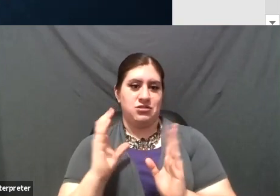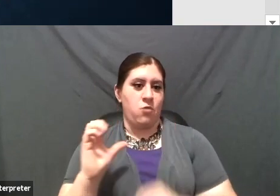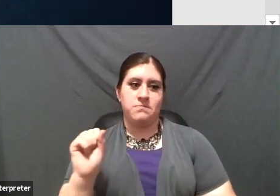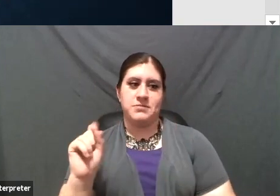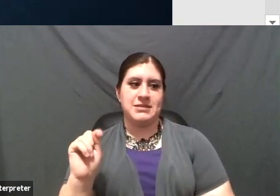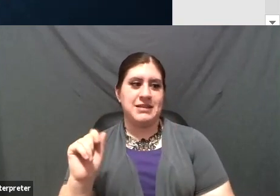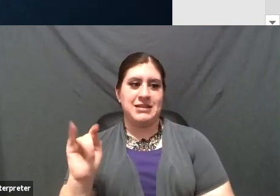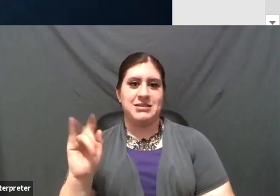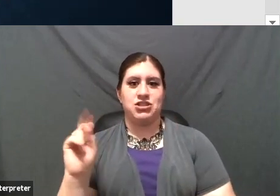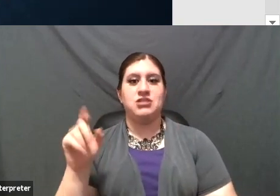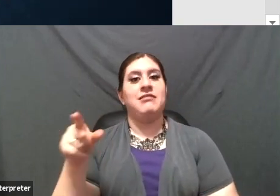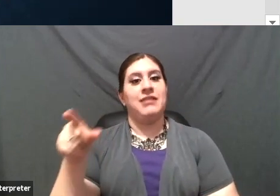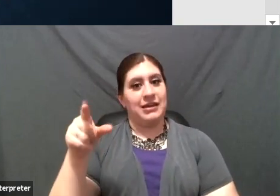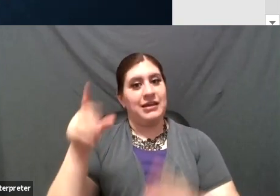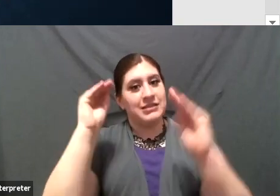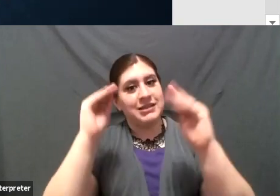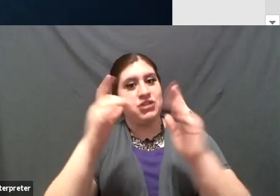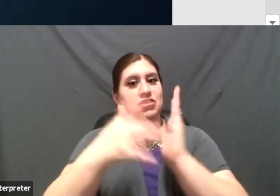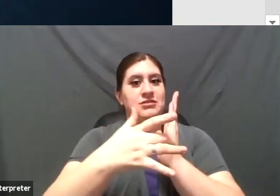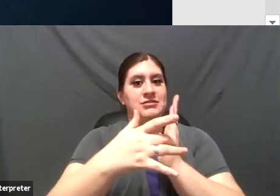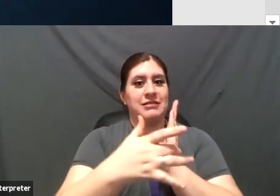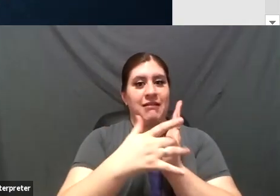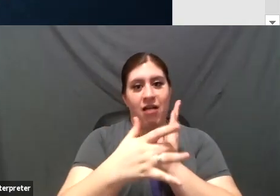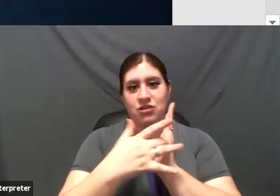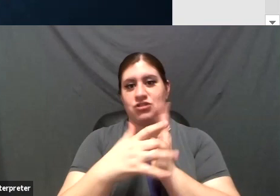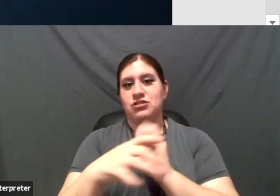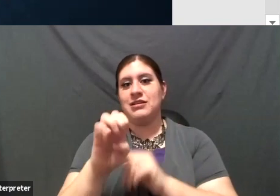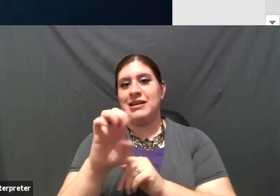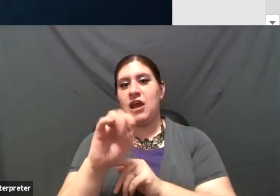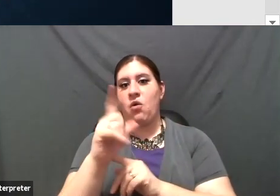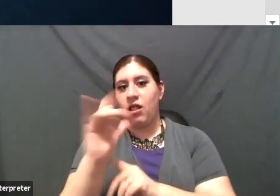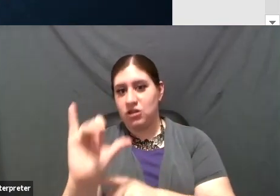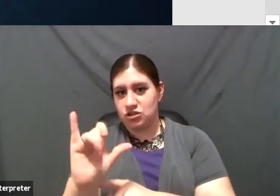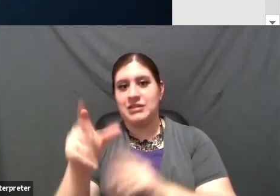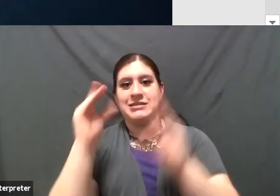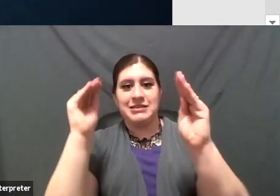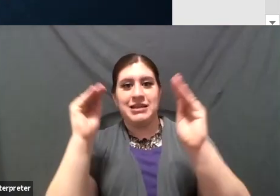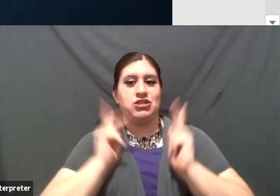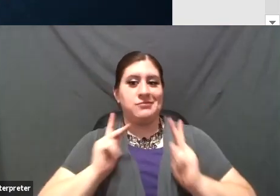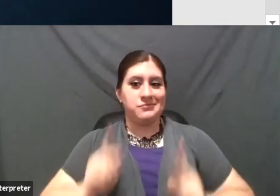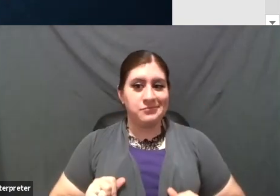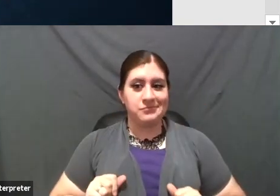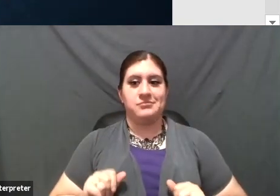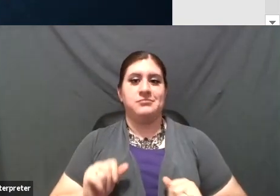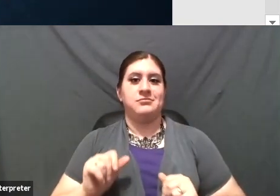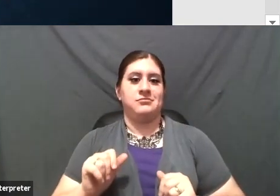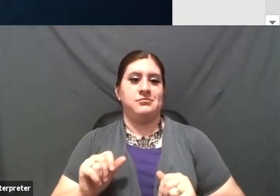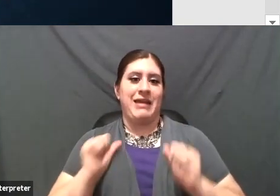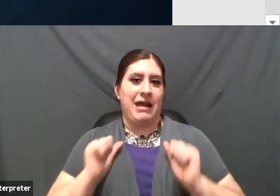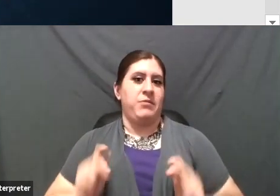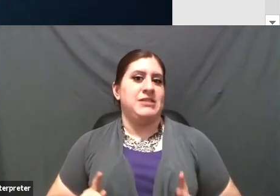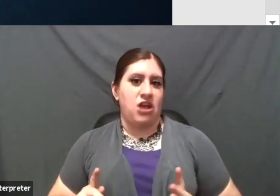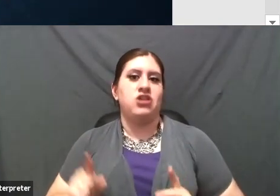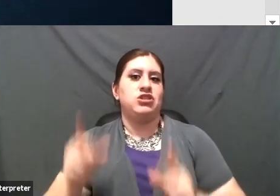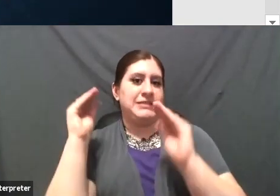teaches limnology. He teaches ecology. He teaches anatomy and physiology, another one of our important